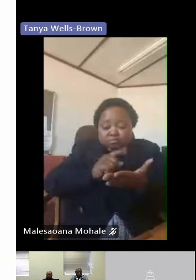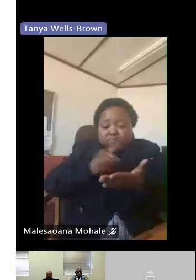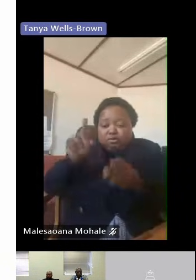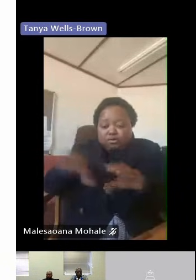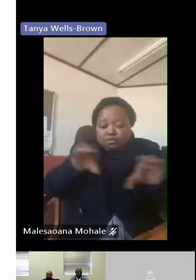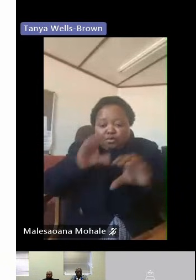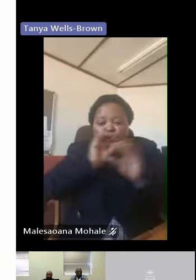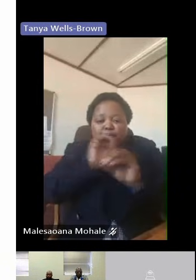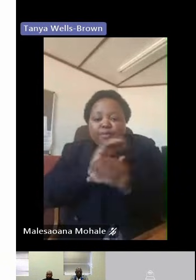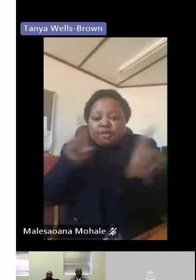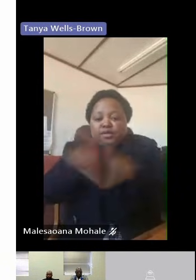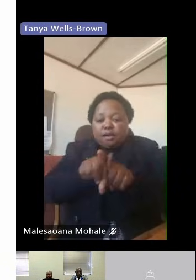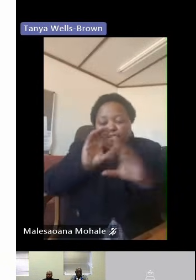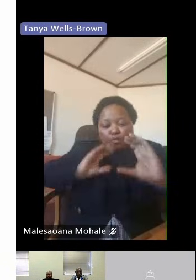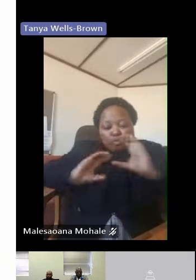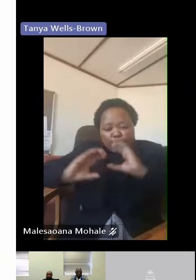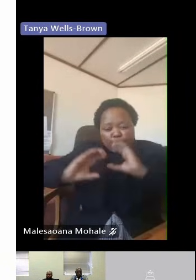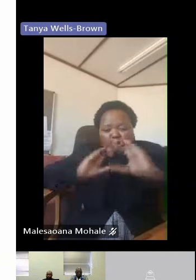needs to